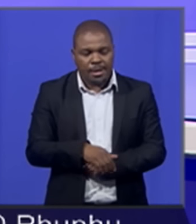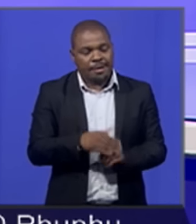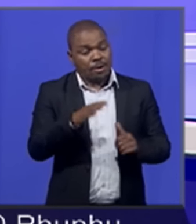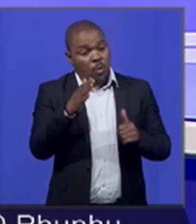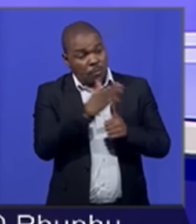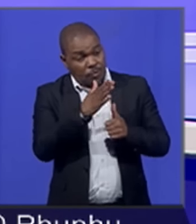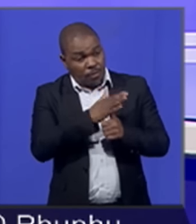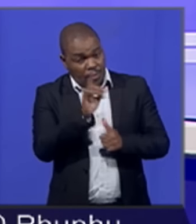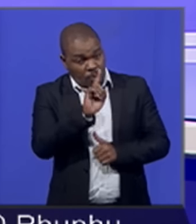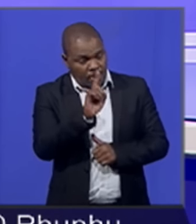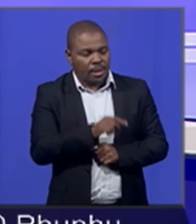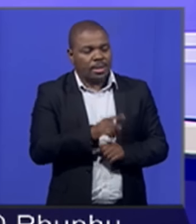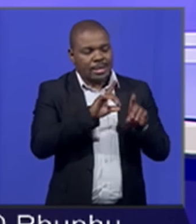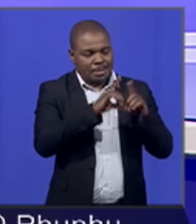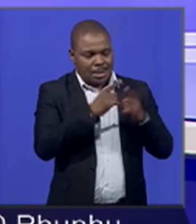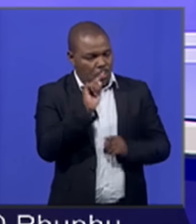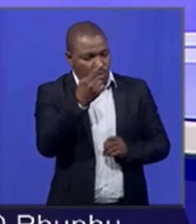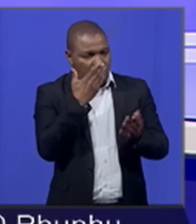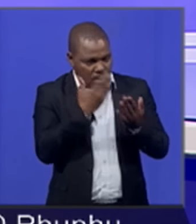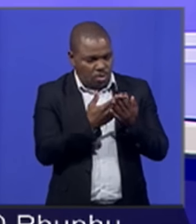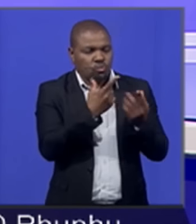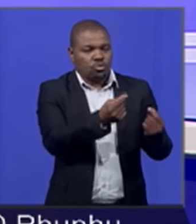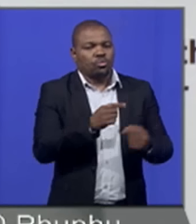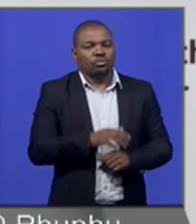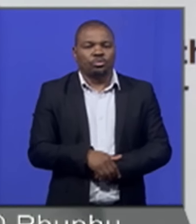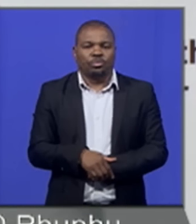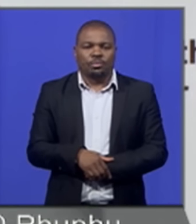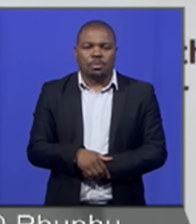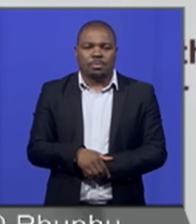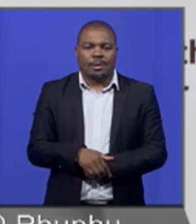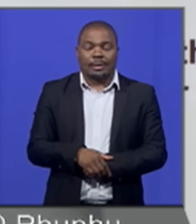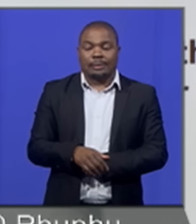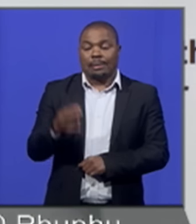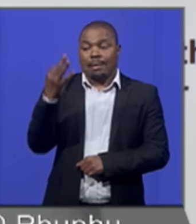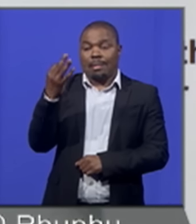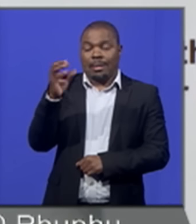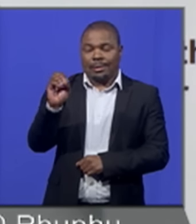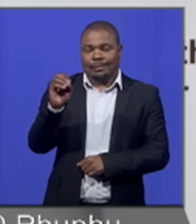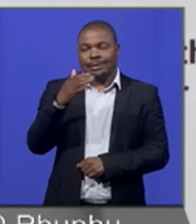dikgorong tša maleba go dira bjalo. The 30th